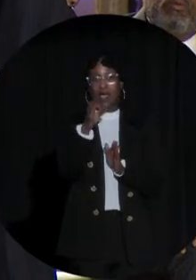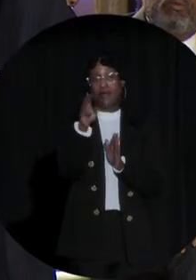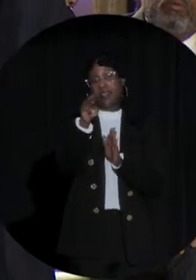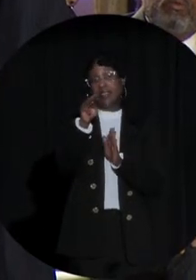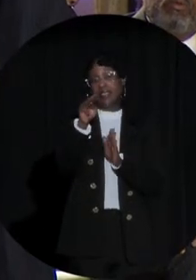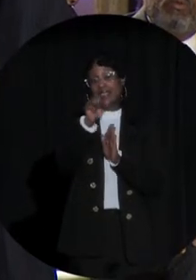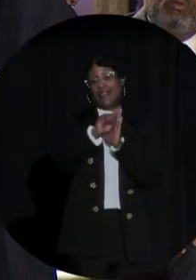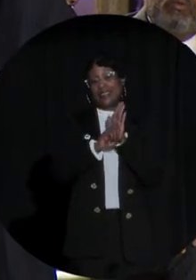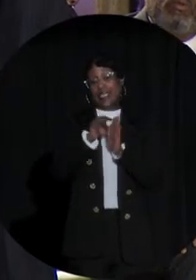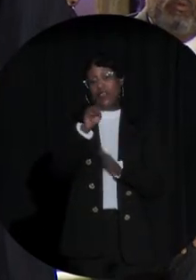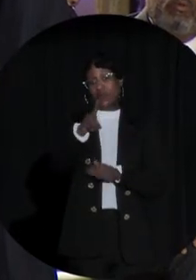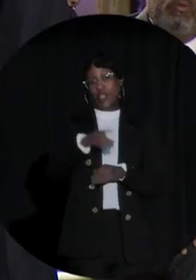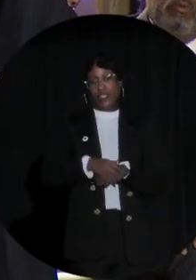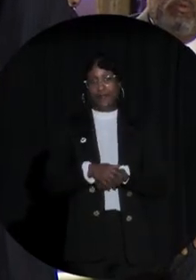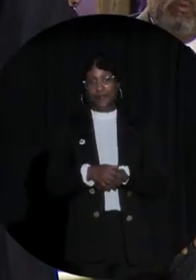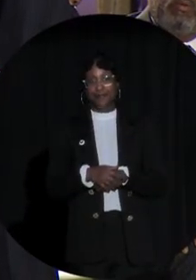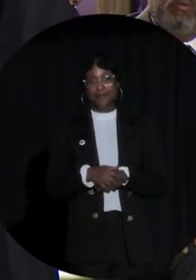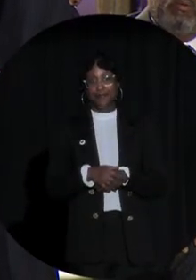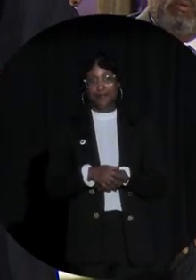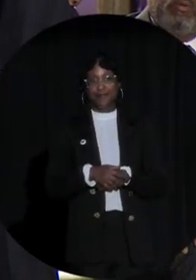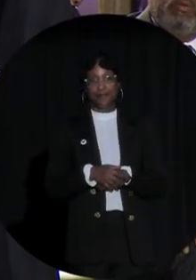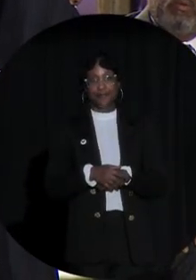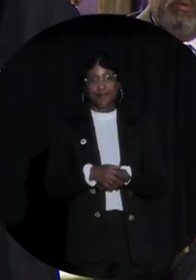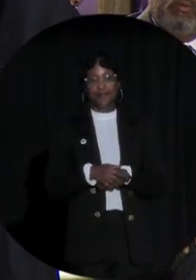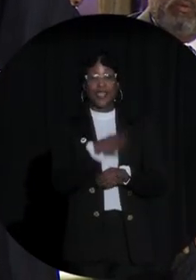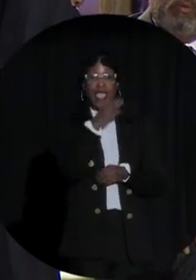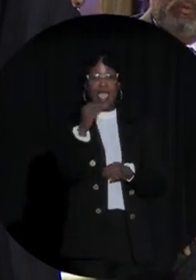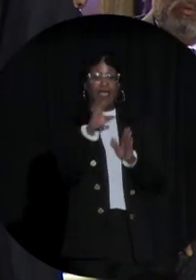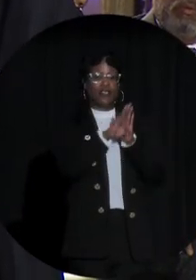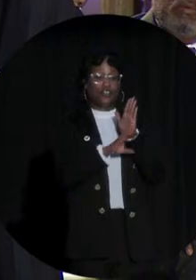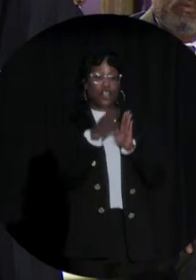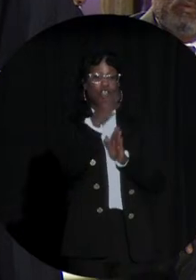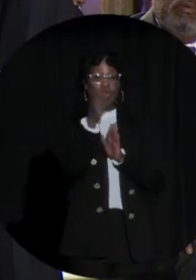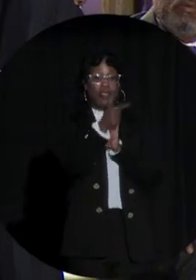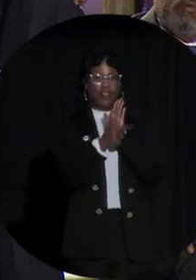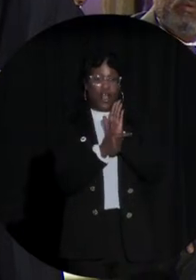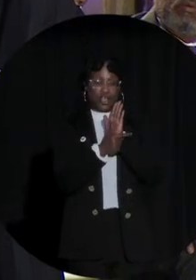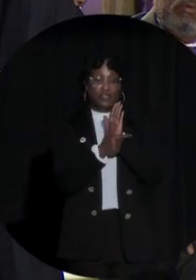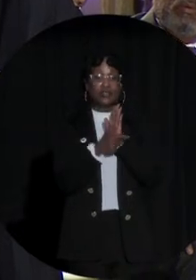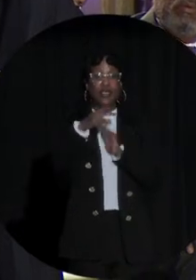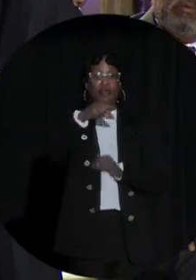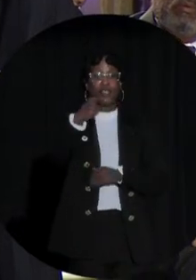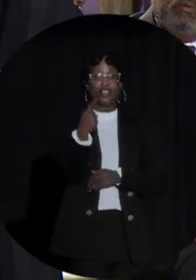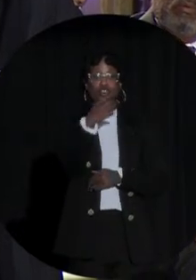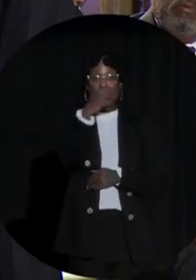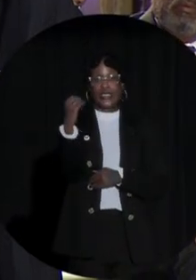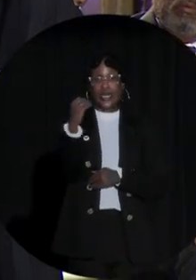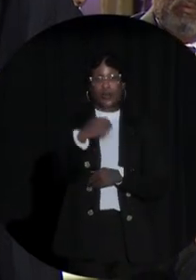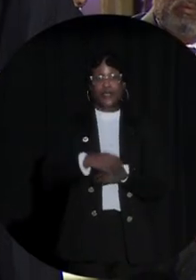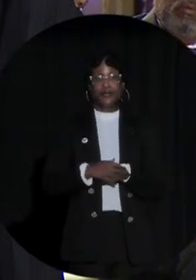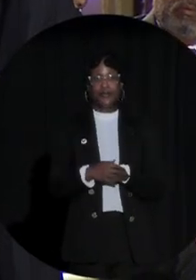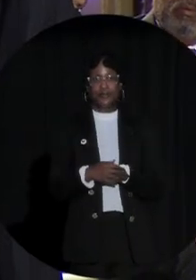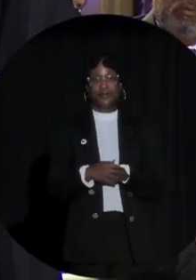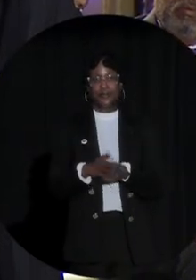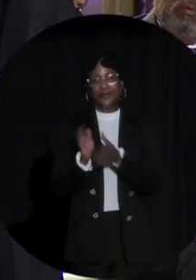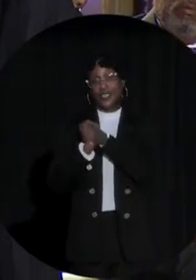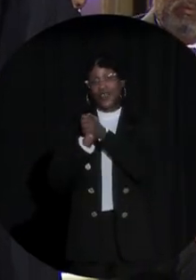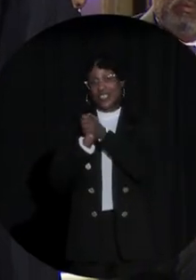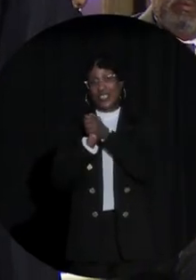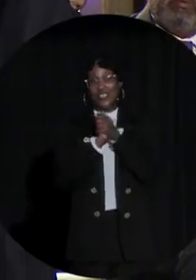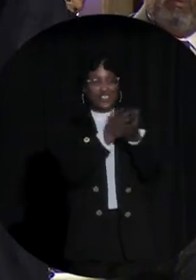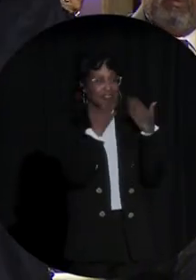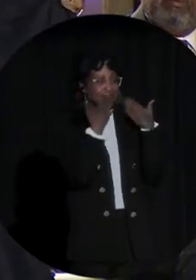Maryland. And the Charter and laws of Prince George's County? And the Charter and laws of Prince George's County. Congratulations.